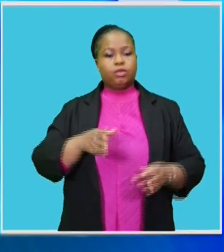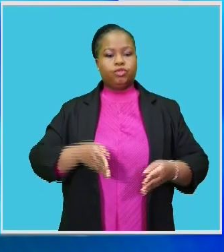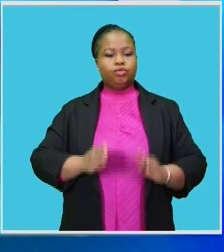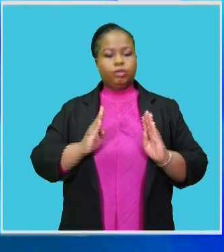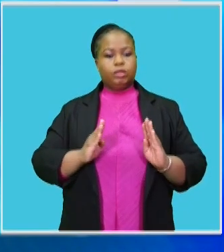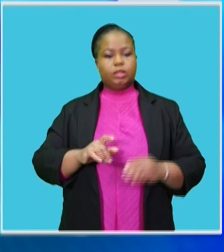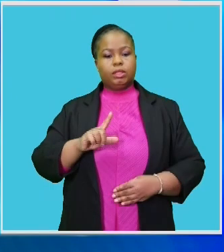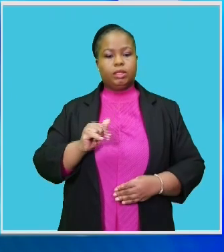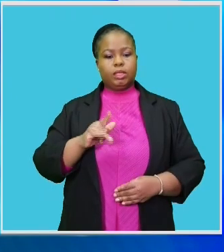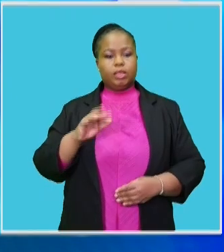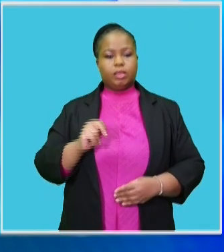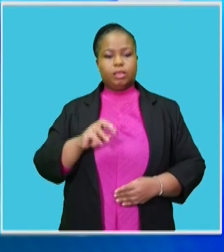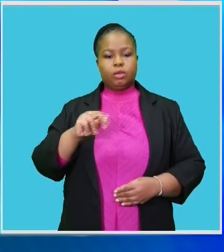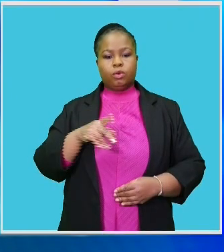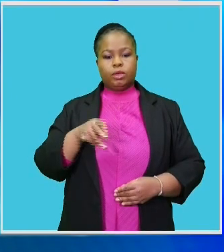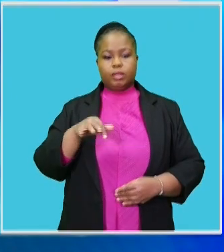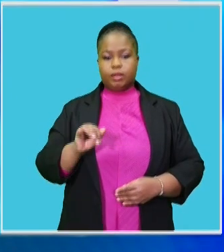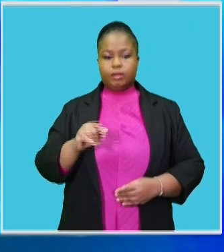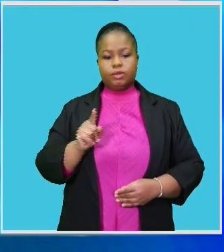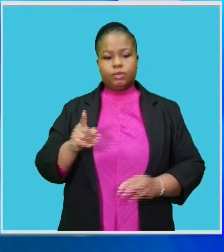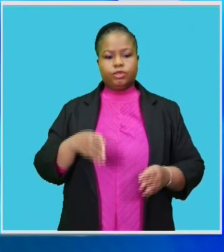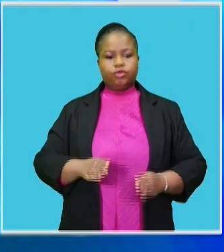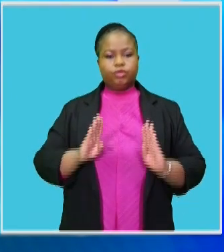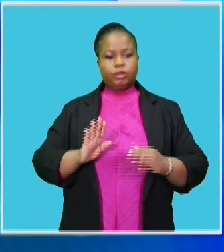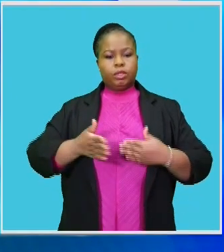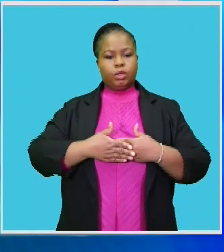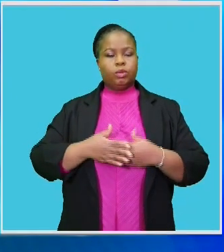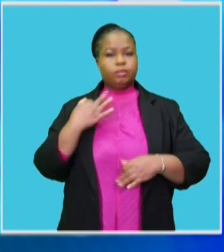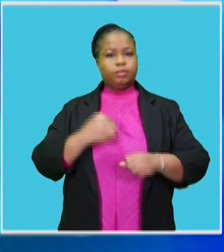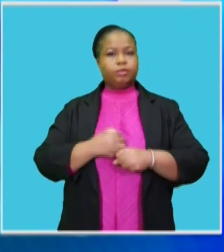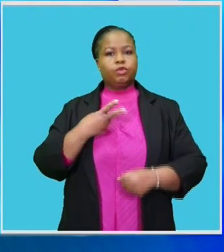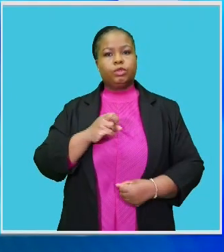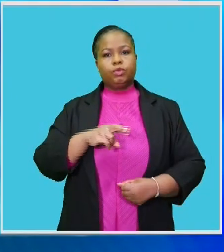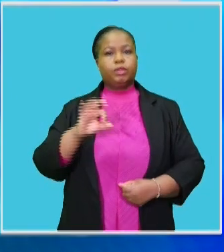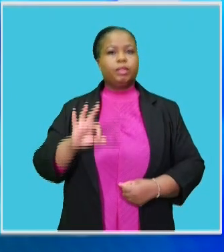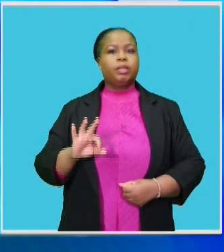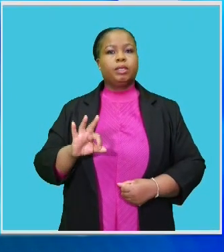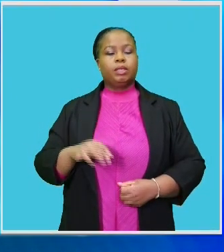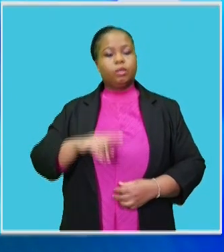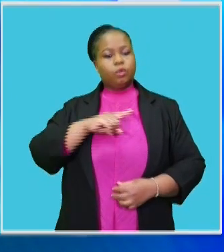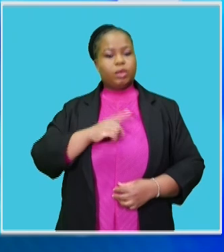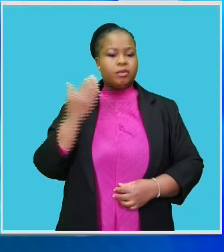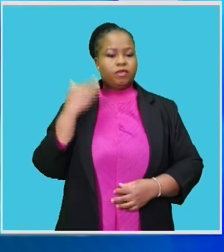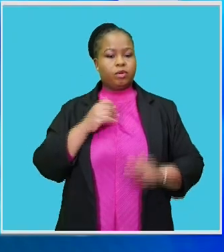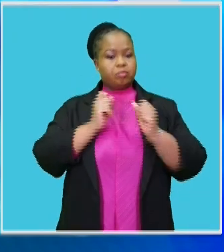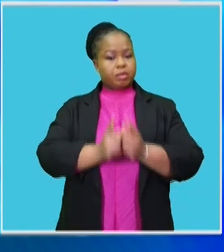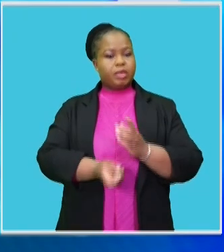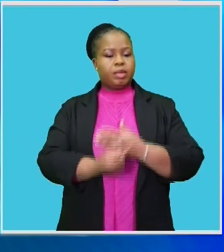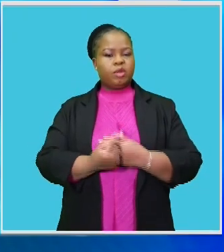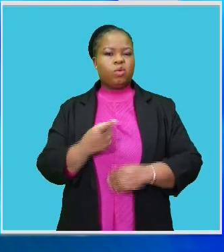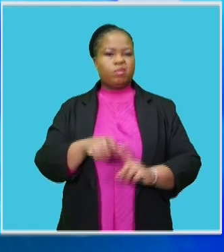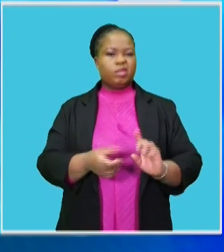kwesitalato iLillian Ngoyi. Esi sitalato savalwa ngonyaka ka-2023 emva kogqabhulo-dubulo olwabulala